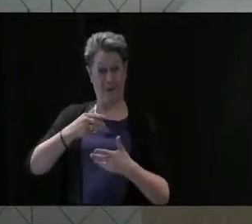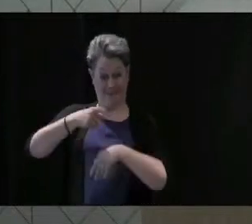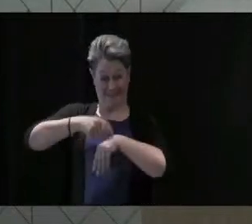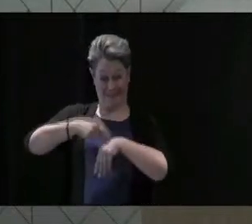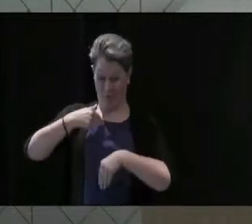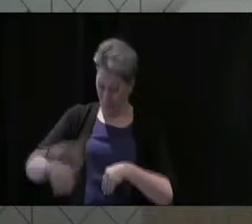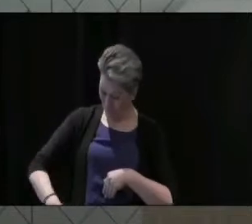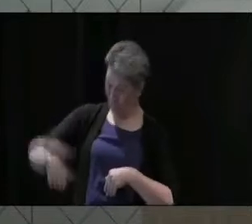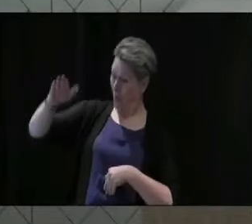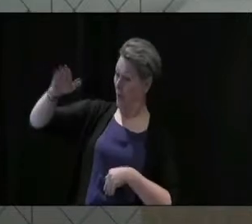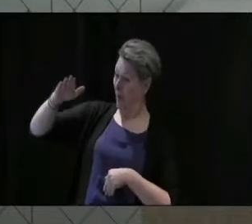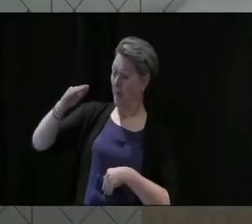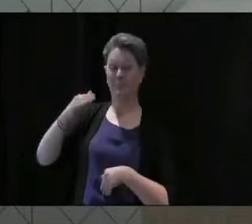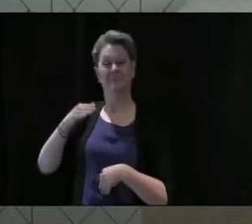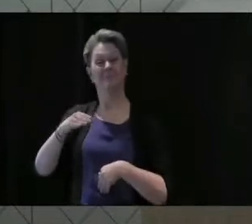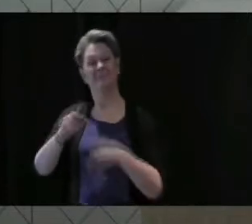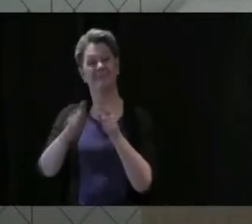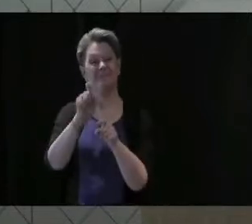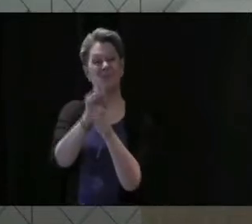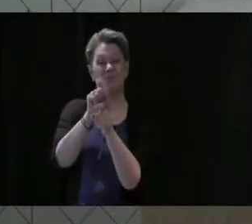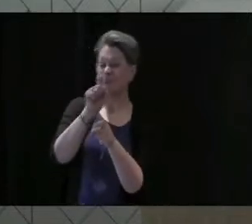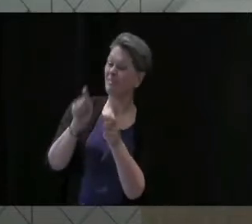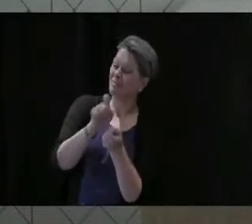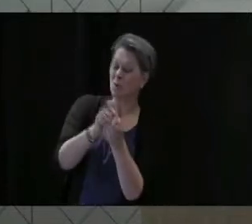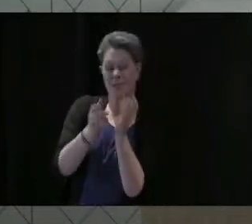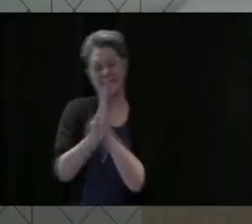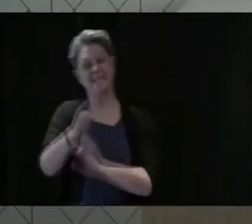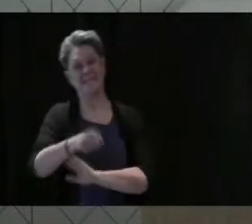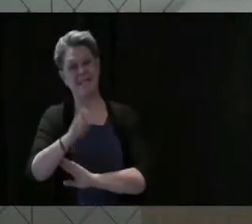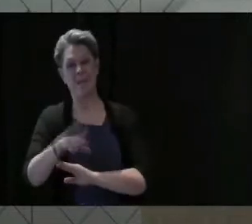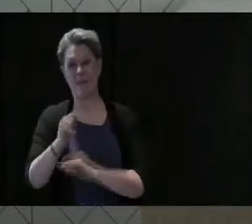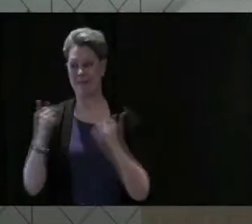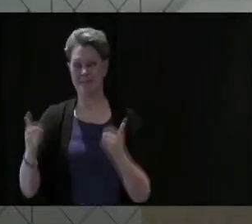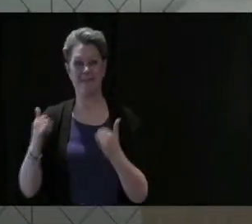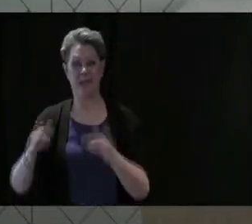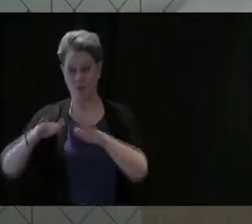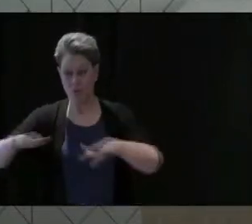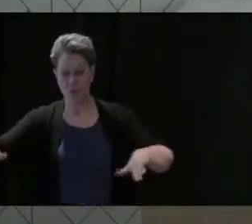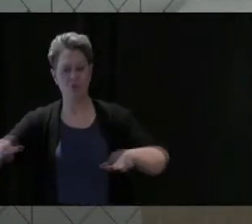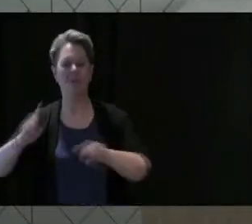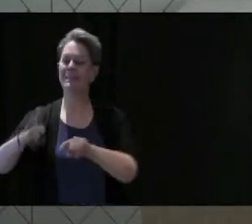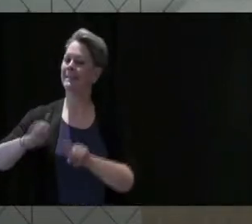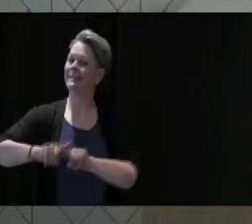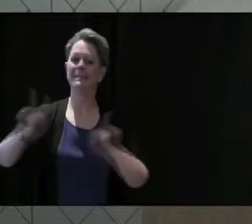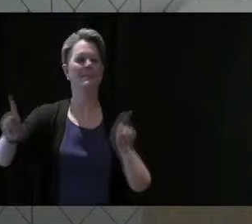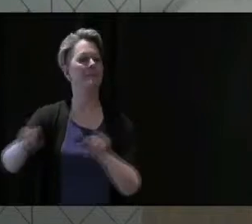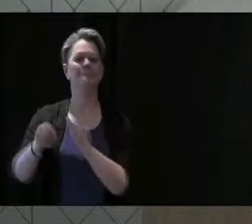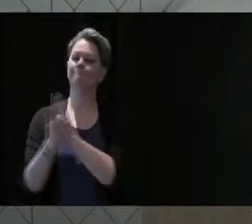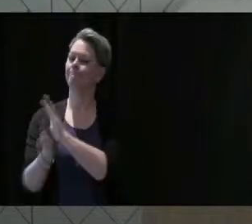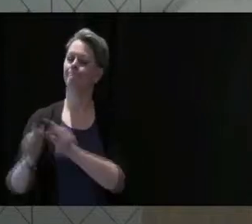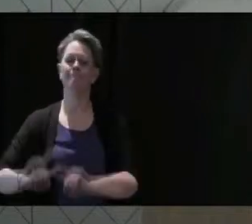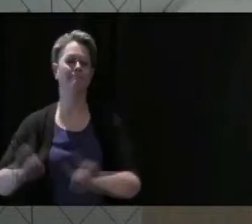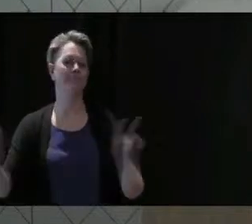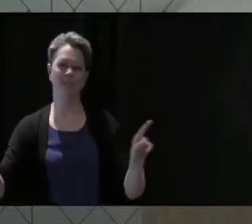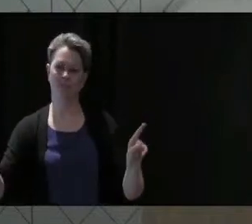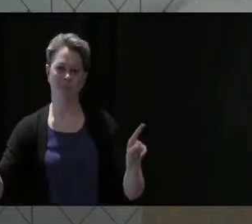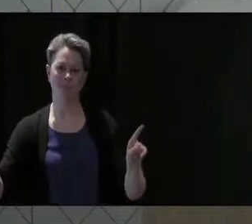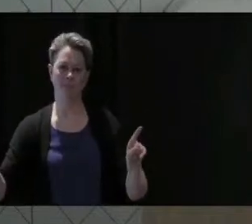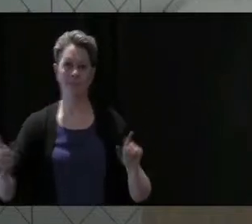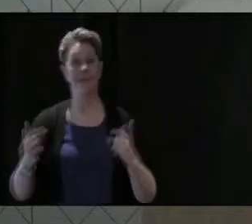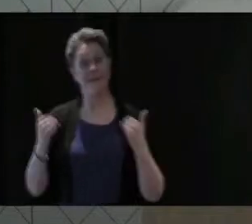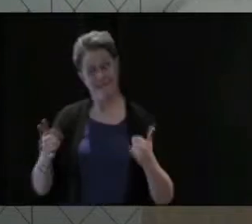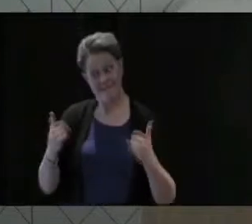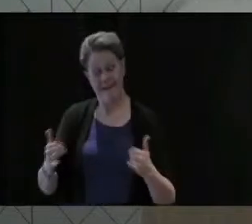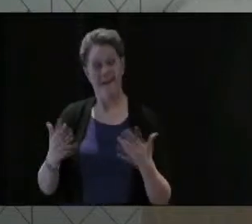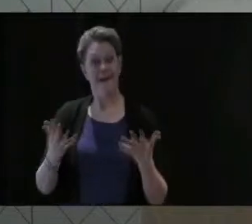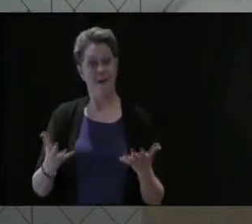generation. Their numbers are declining, but the numbers of retiring people in Newfoundland and Labrador is growing